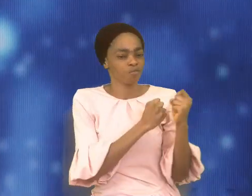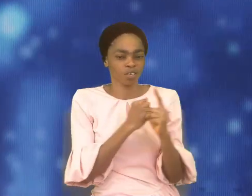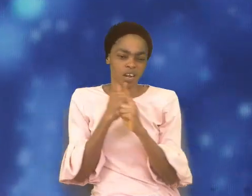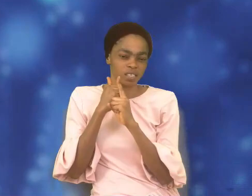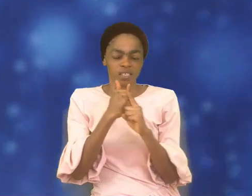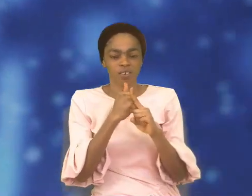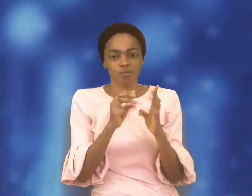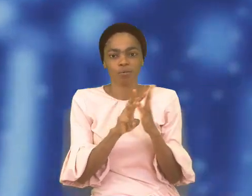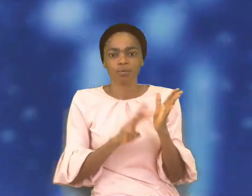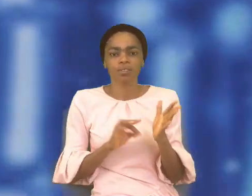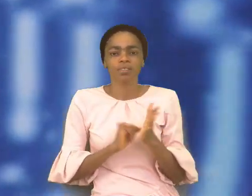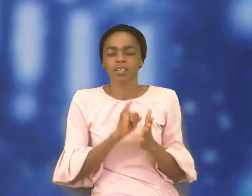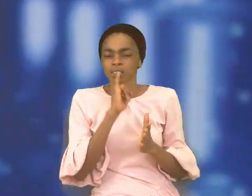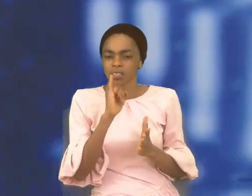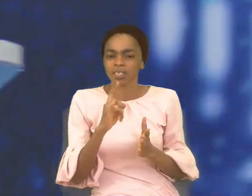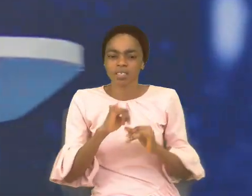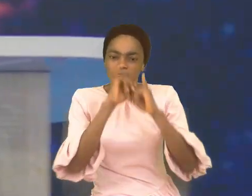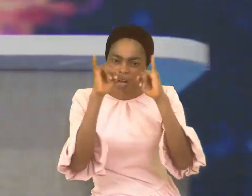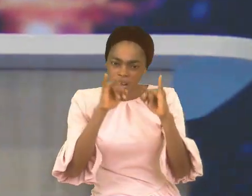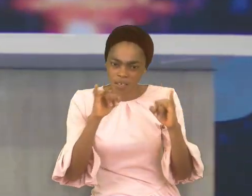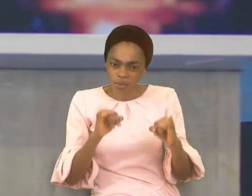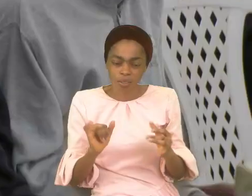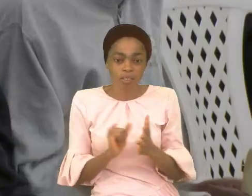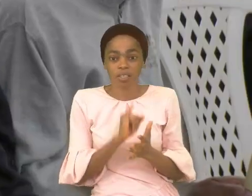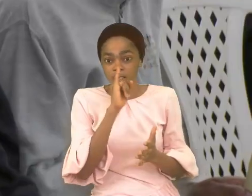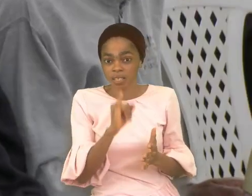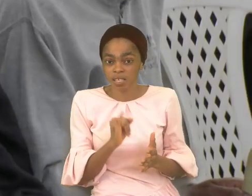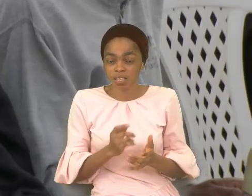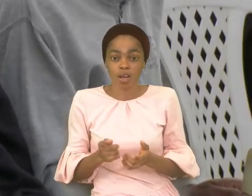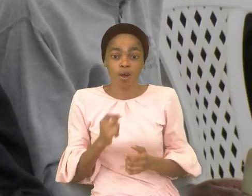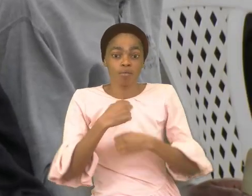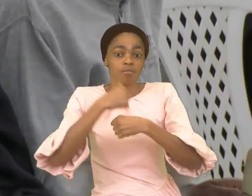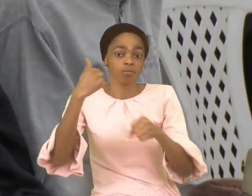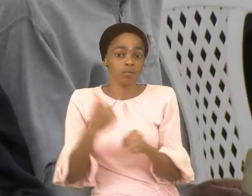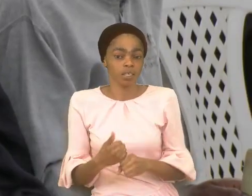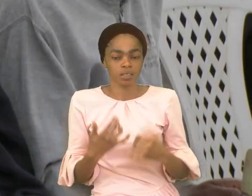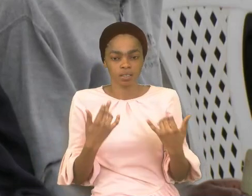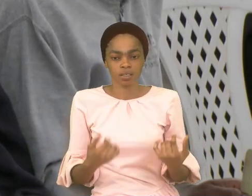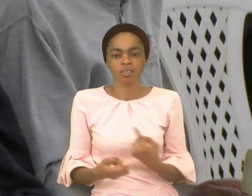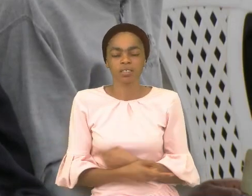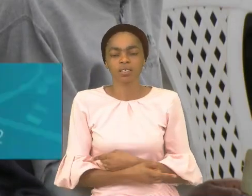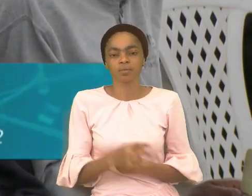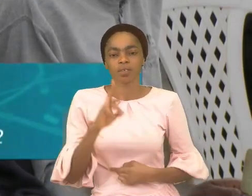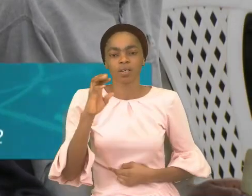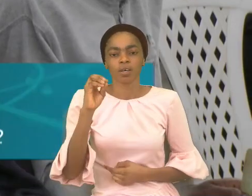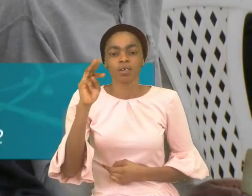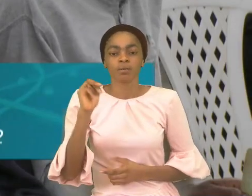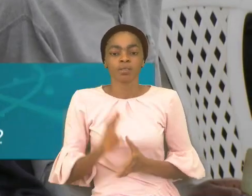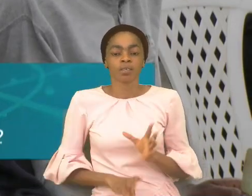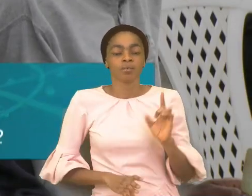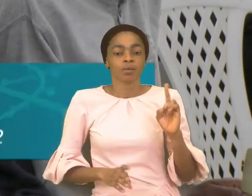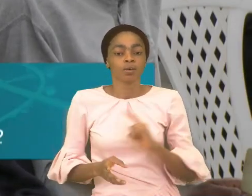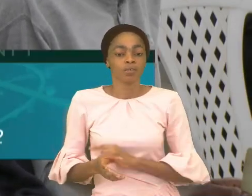today. Look at Romans chapter 1, reading from verse 25. Who changed the truth of